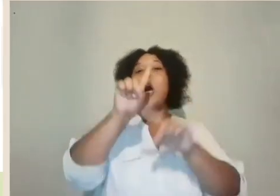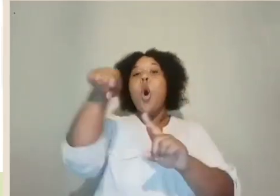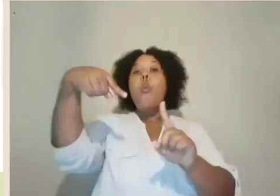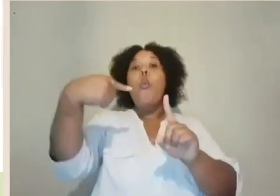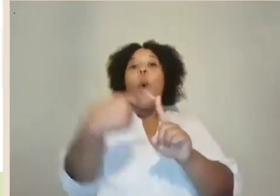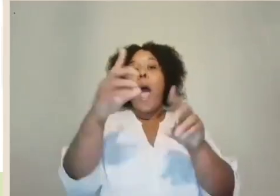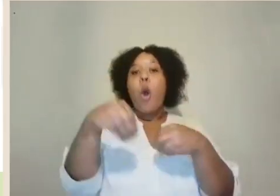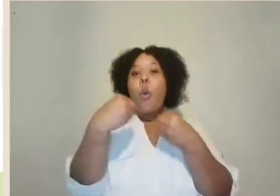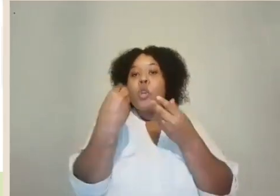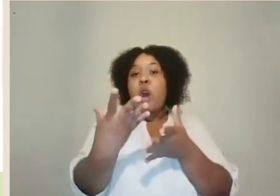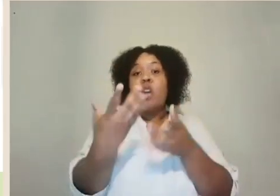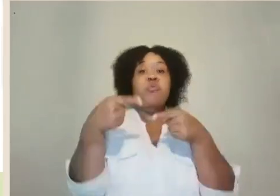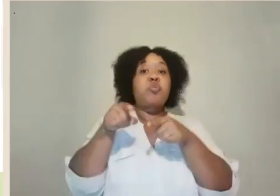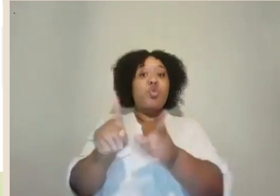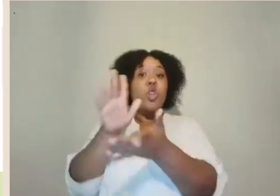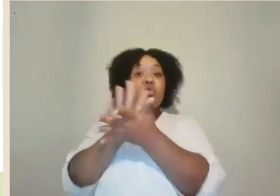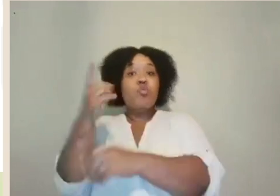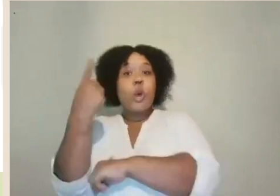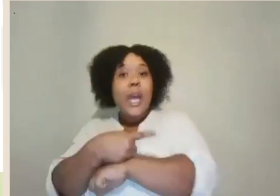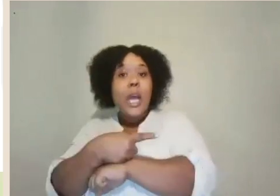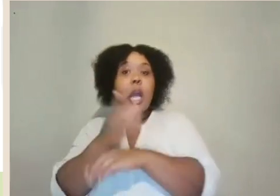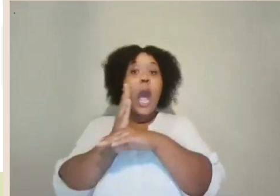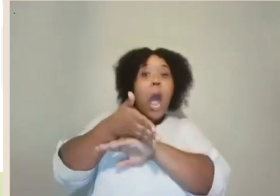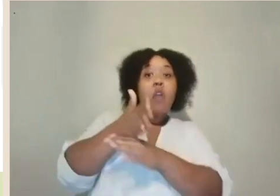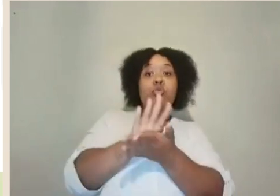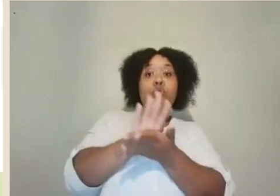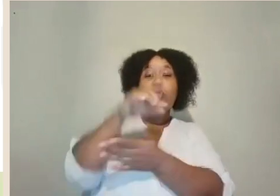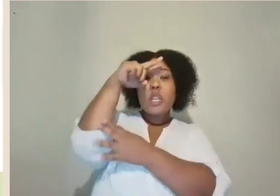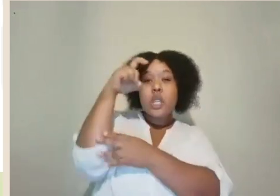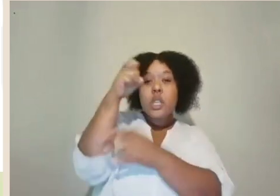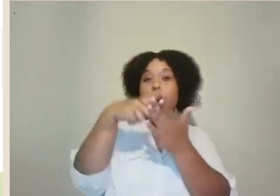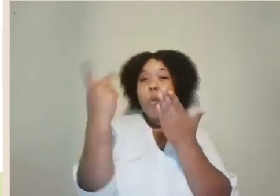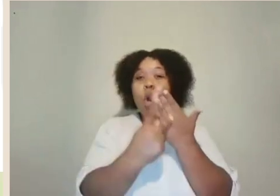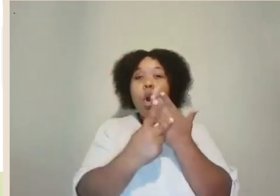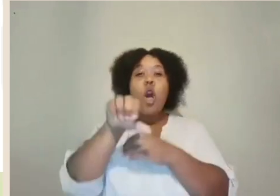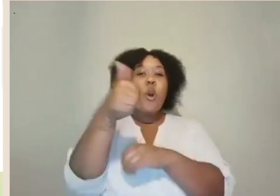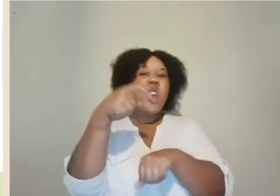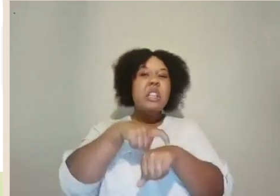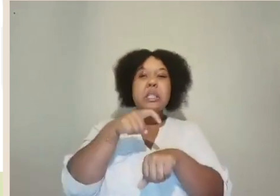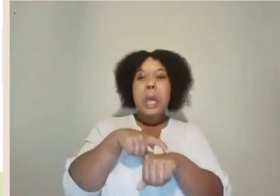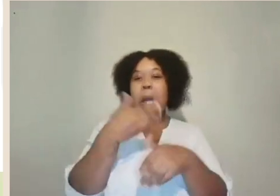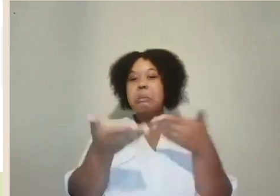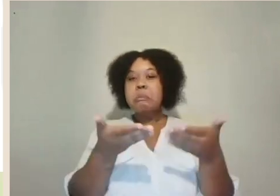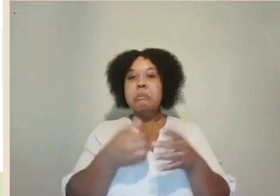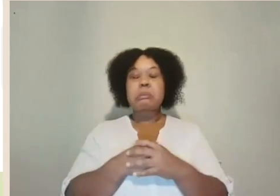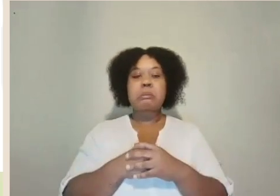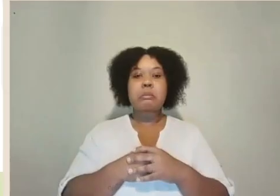juniors? During the school day, after school, summer program, or maybe another time that's not mentioned here?